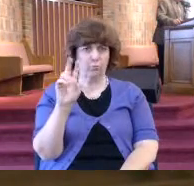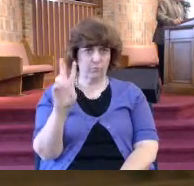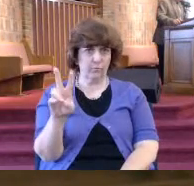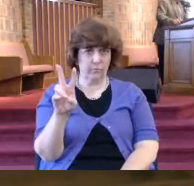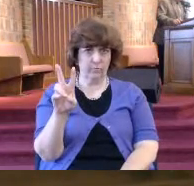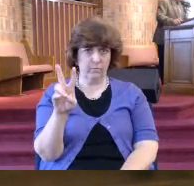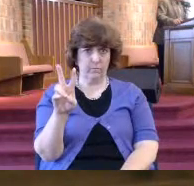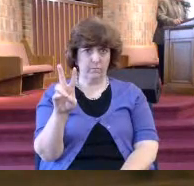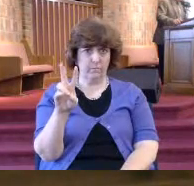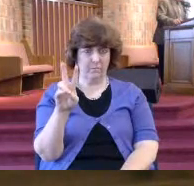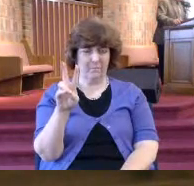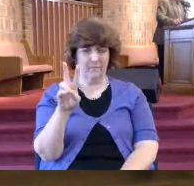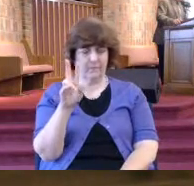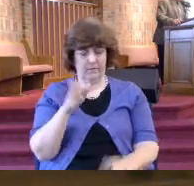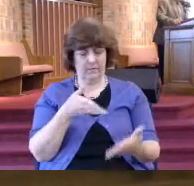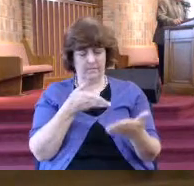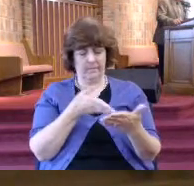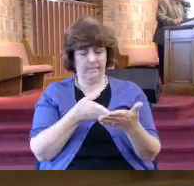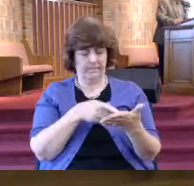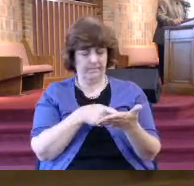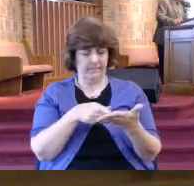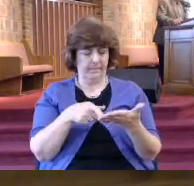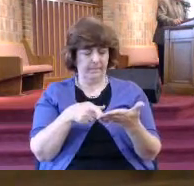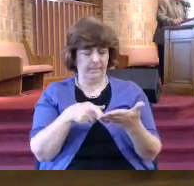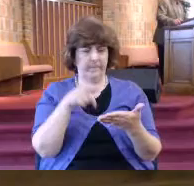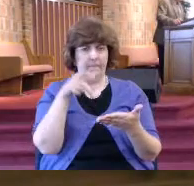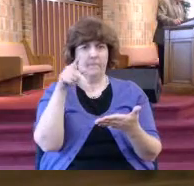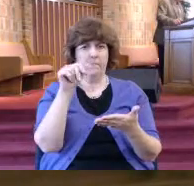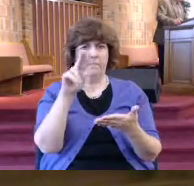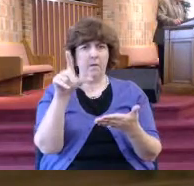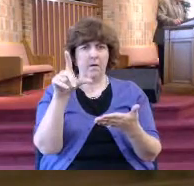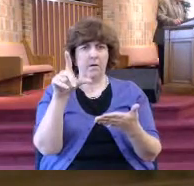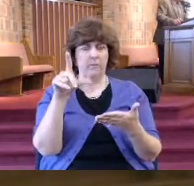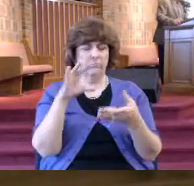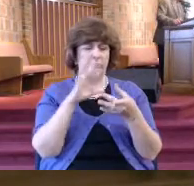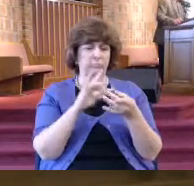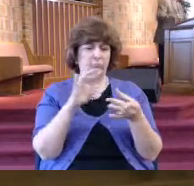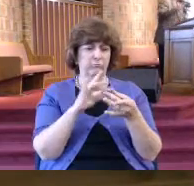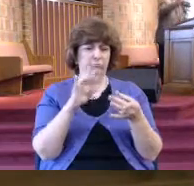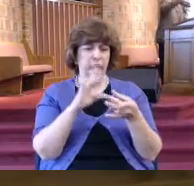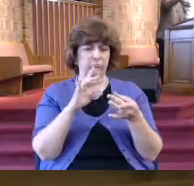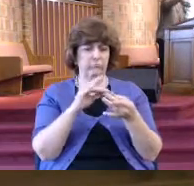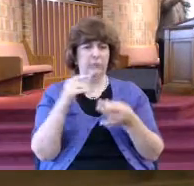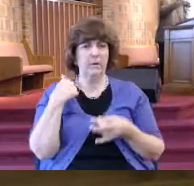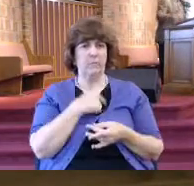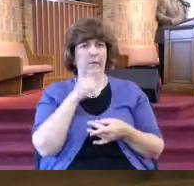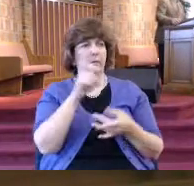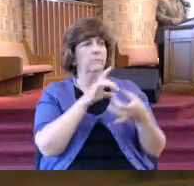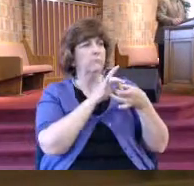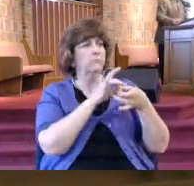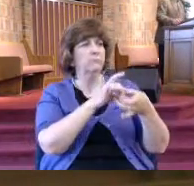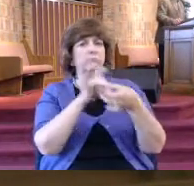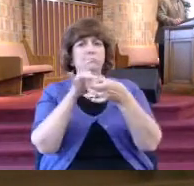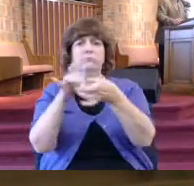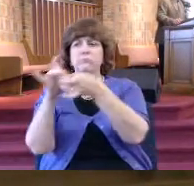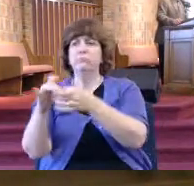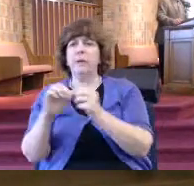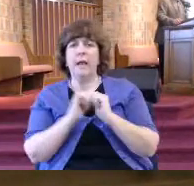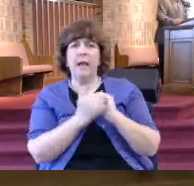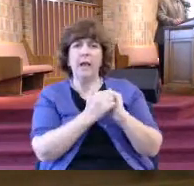In Philippians chapter 2, as Paul was describing the relationship that we ought to have not only with other people, but also with